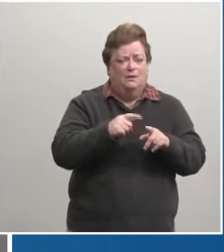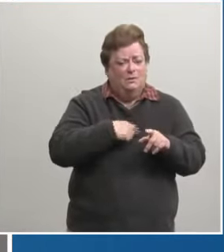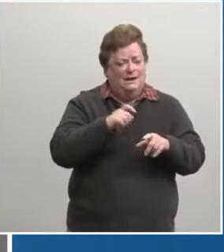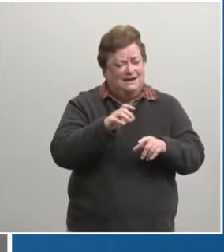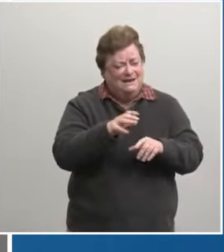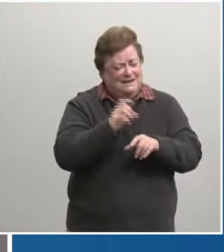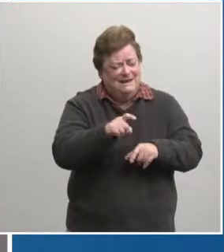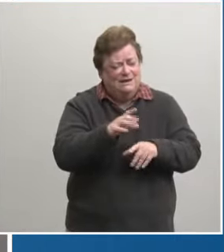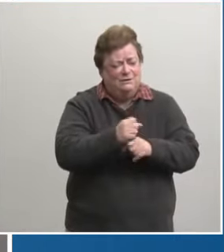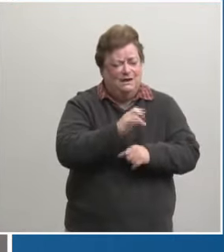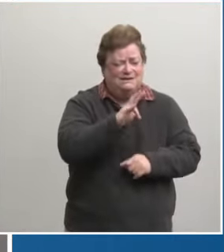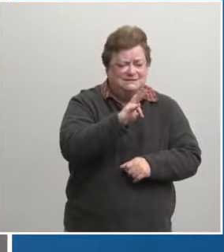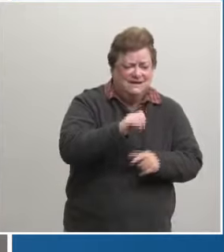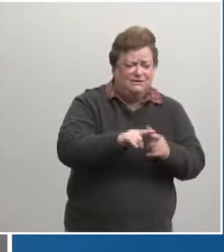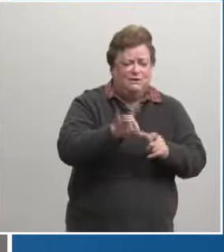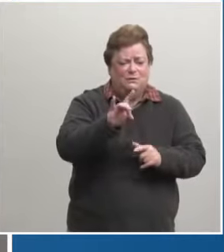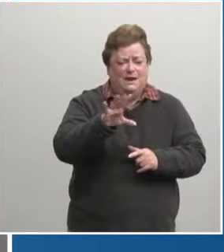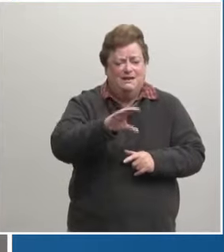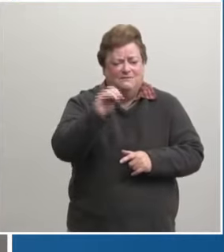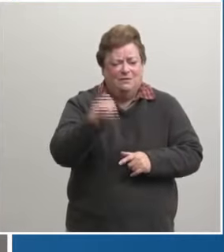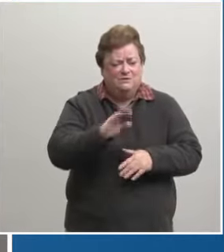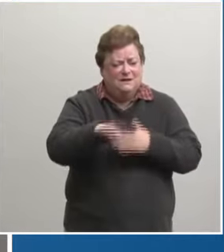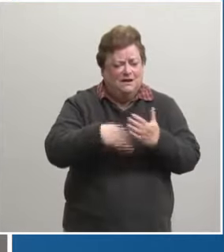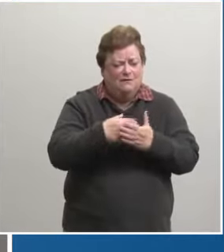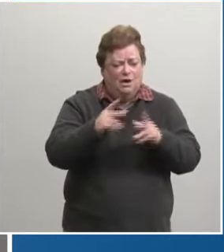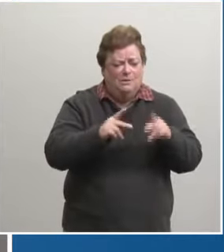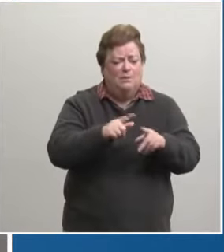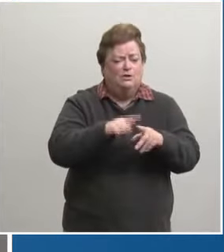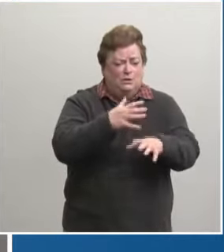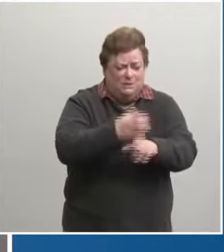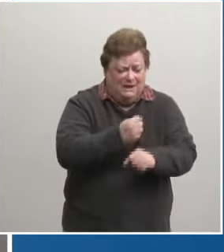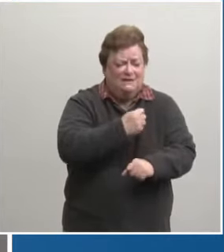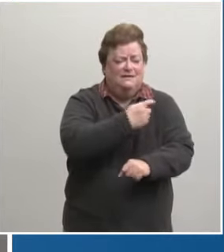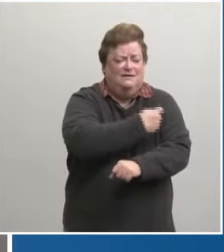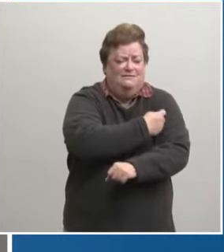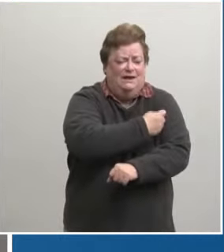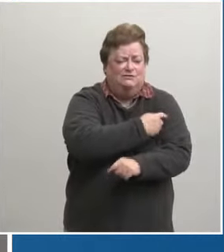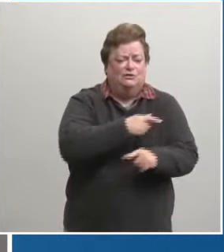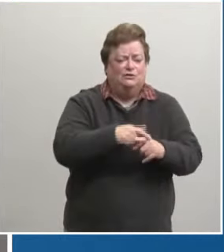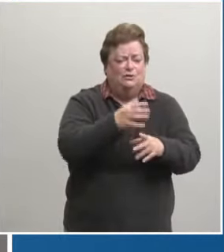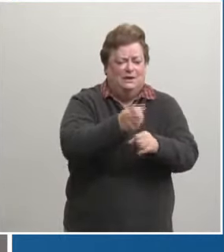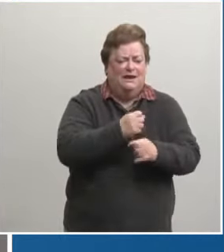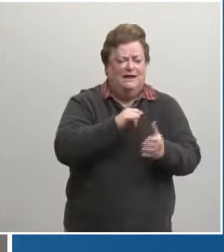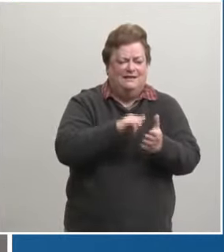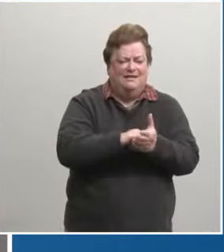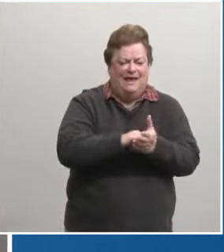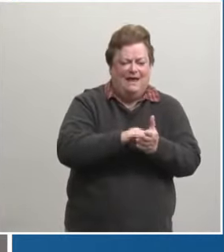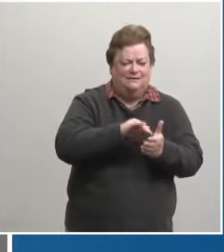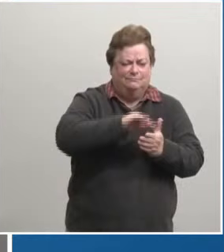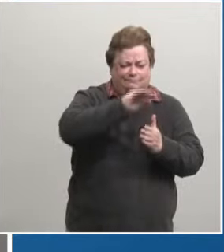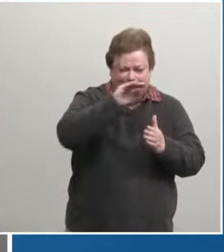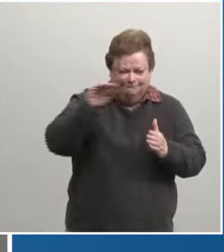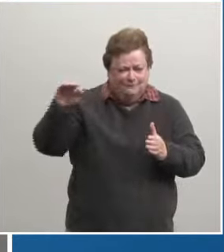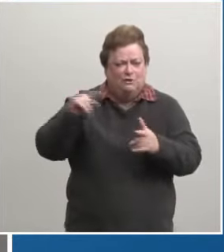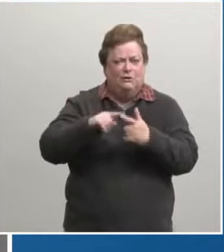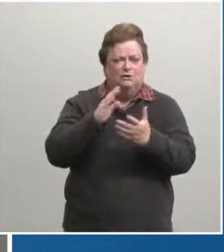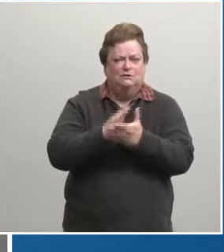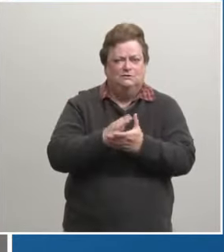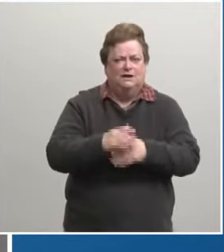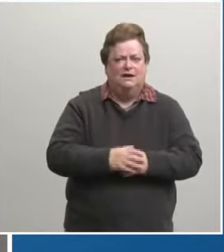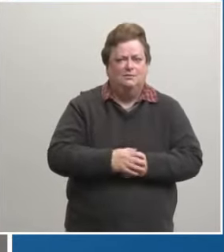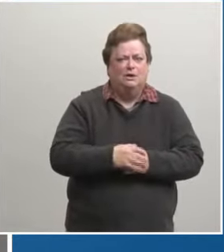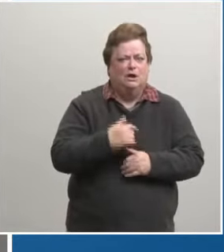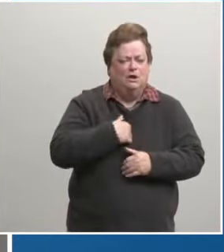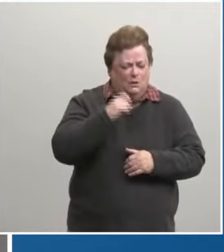as 70 to 85% of all people, to get vaccinated in order to achieve that desired herd immunity. We need the